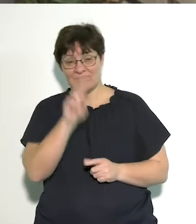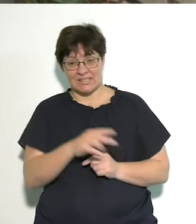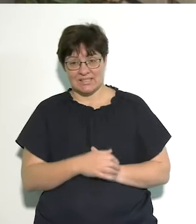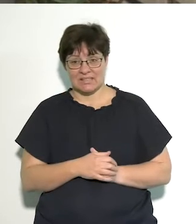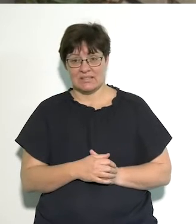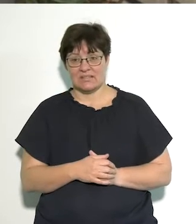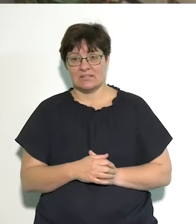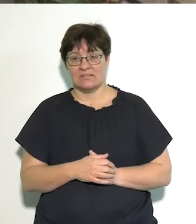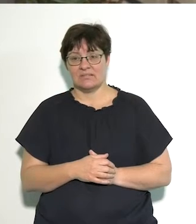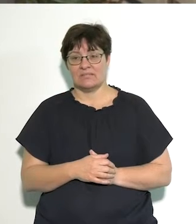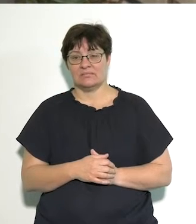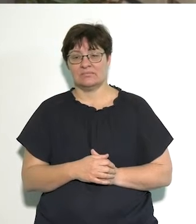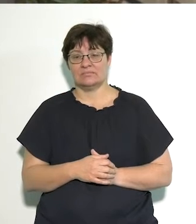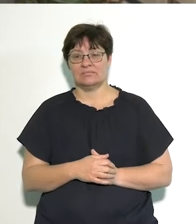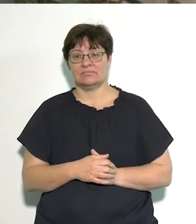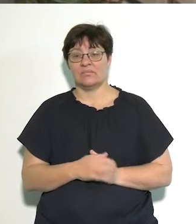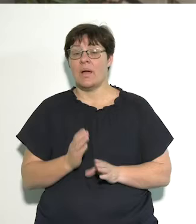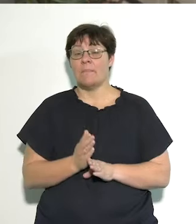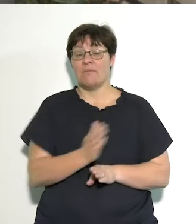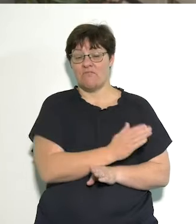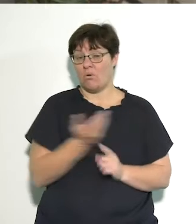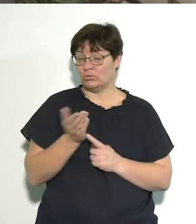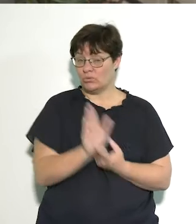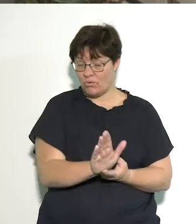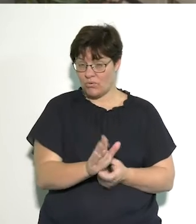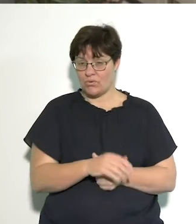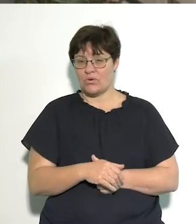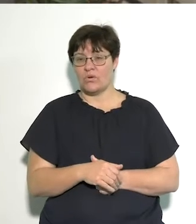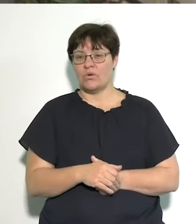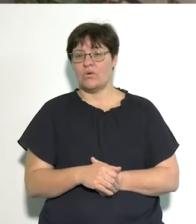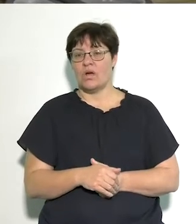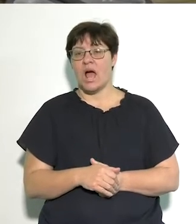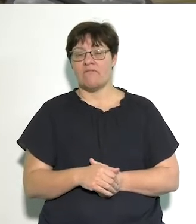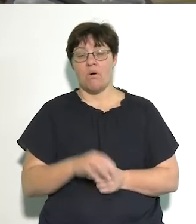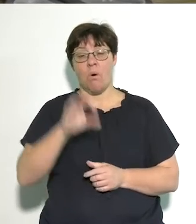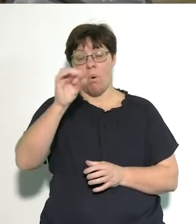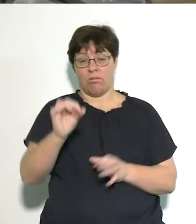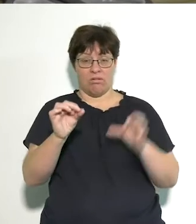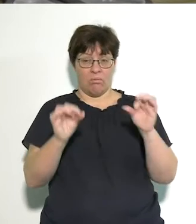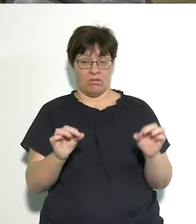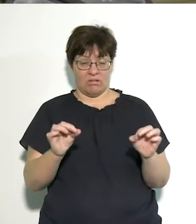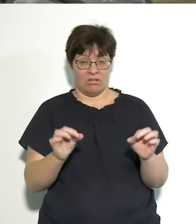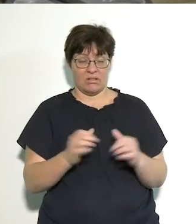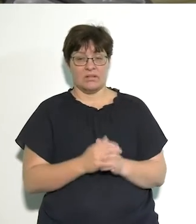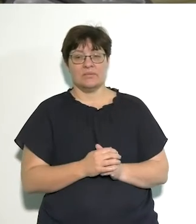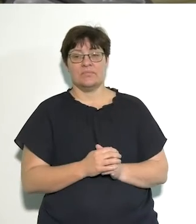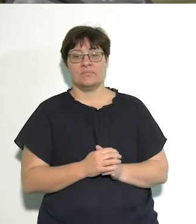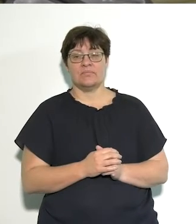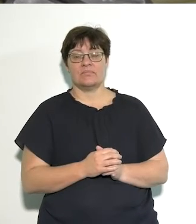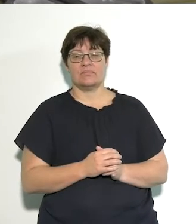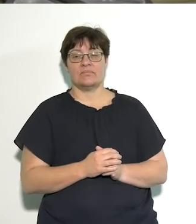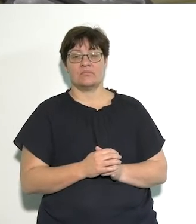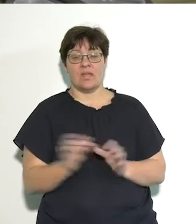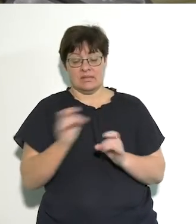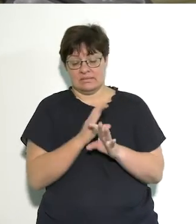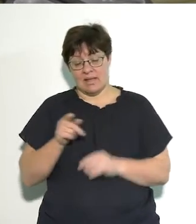us. I'll show that to you just now. Before I do that, though, you're going to put 2 little holes in your number line,